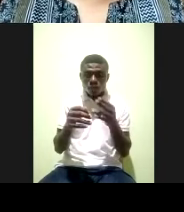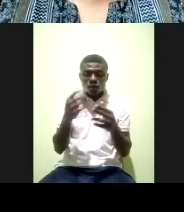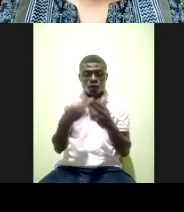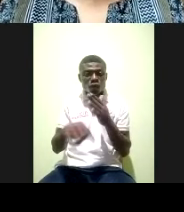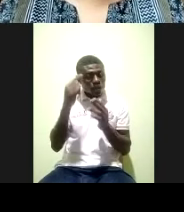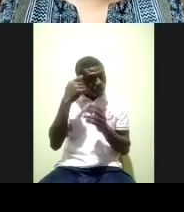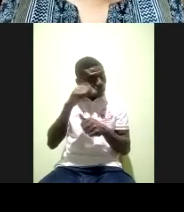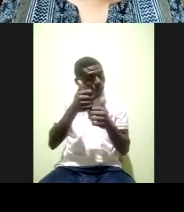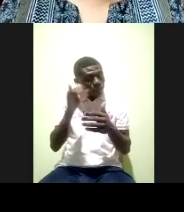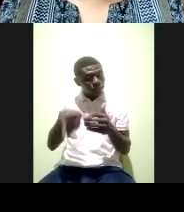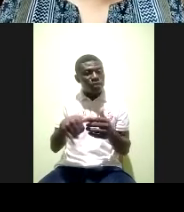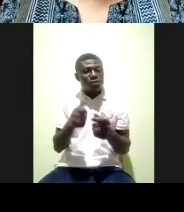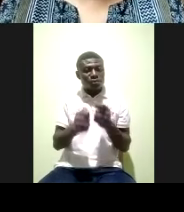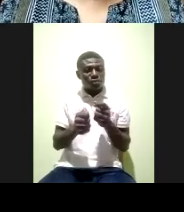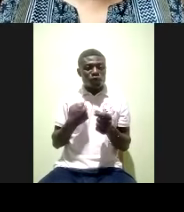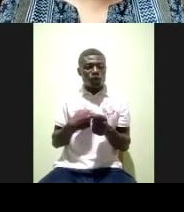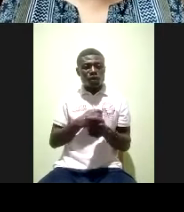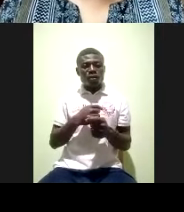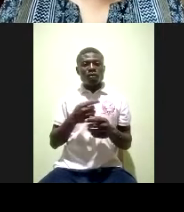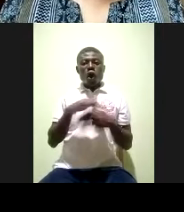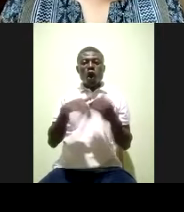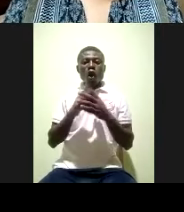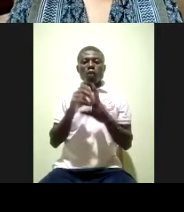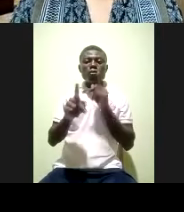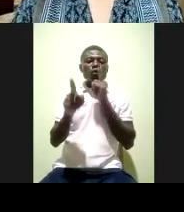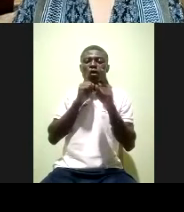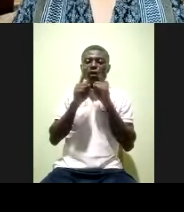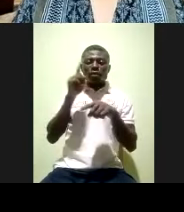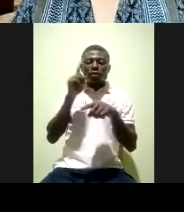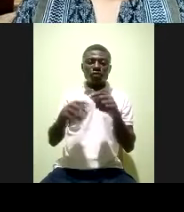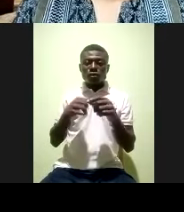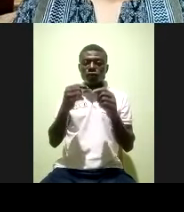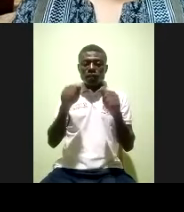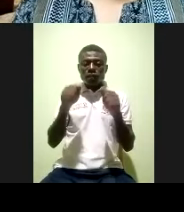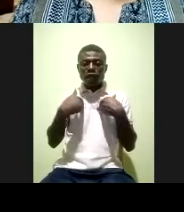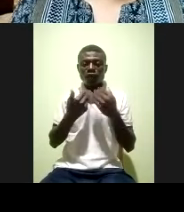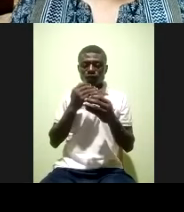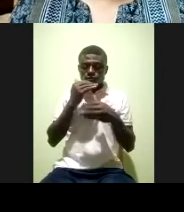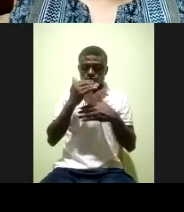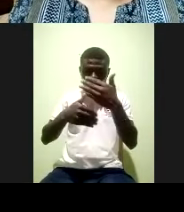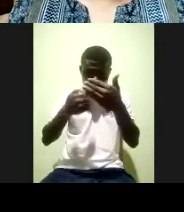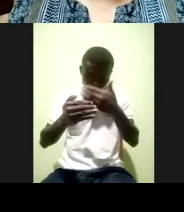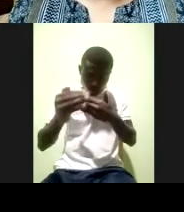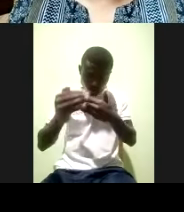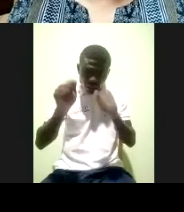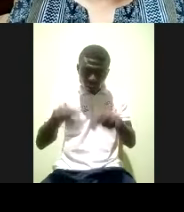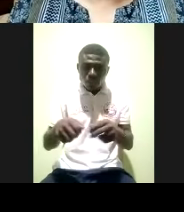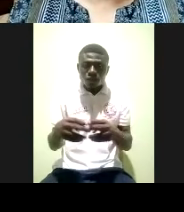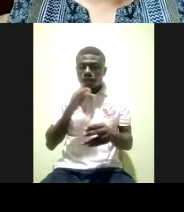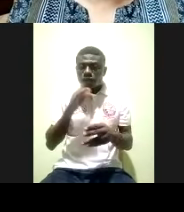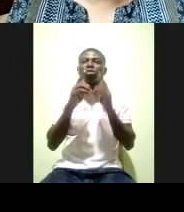comments, because we've muted everyone so that we can have a good flow. But if she asks anything and you have something to